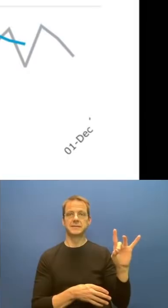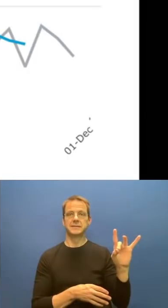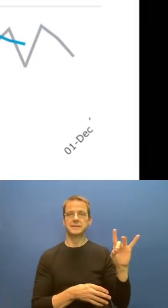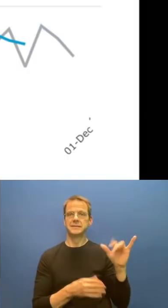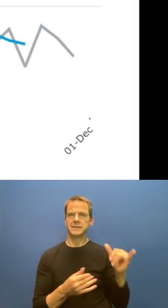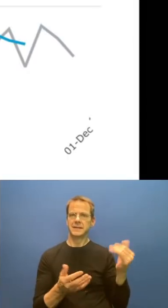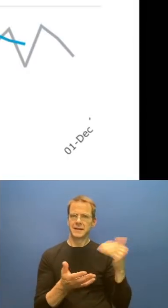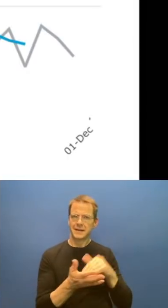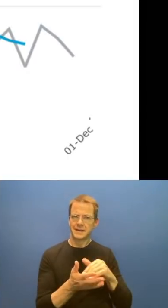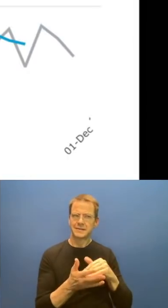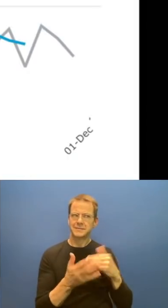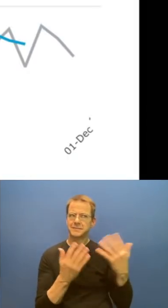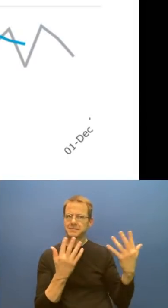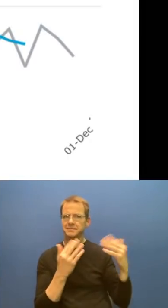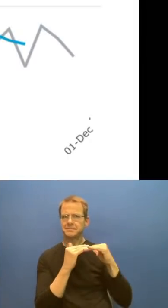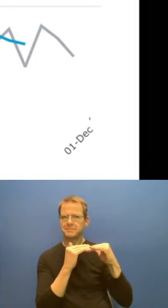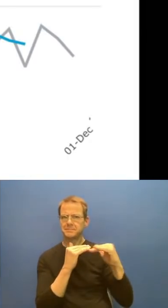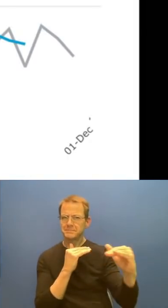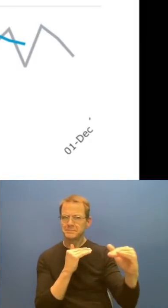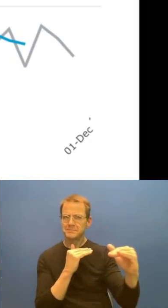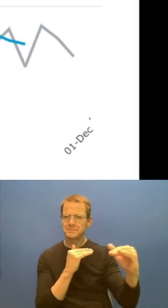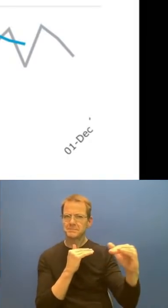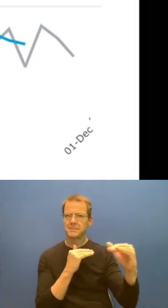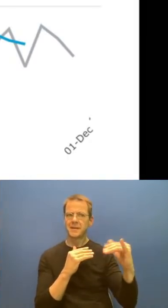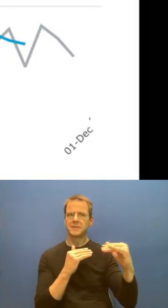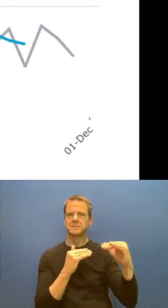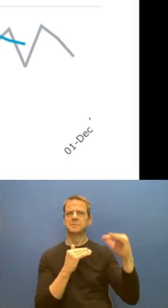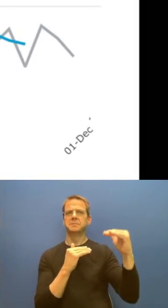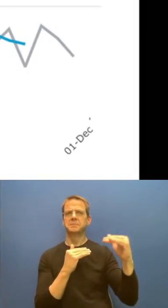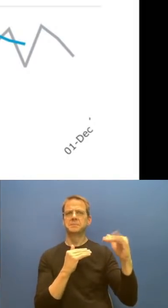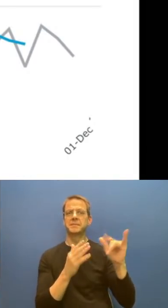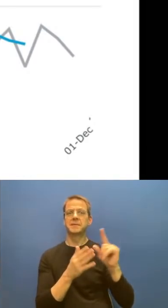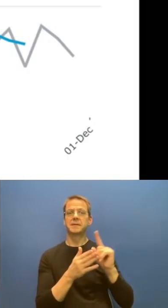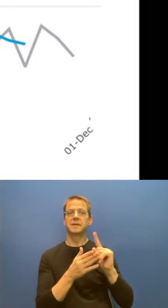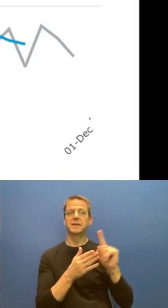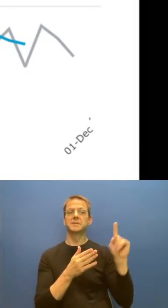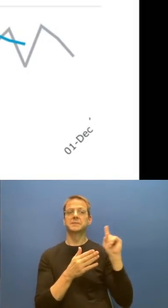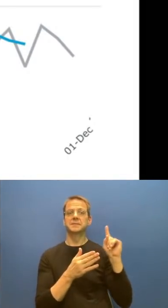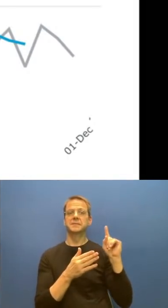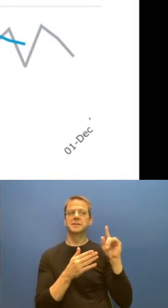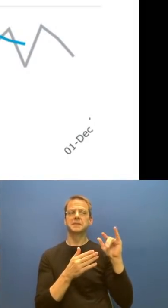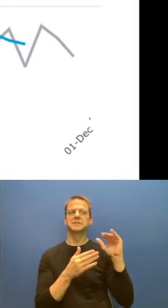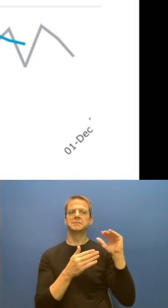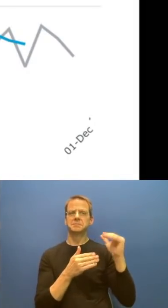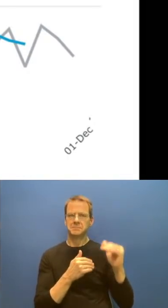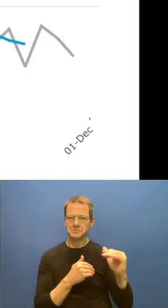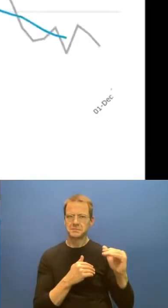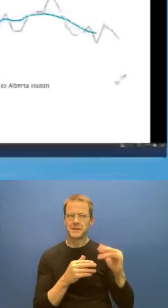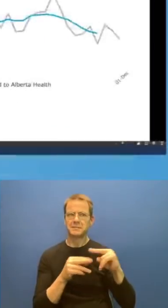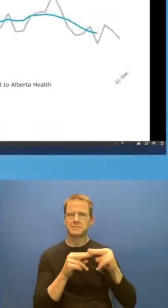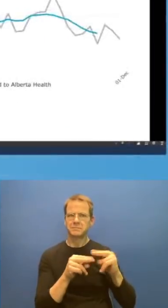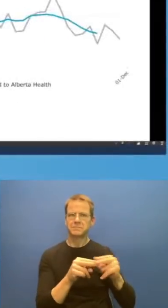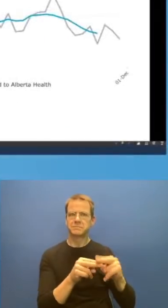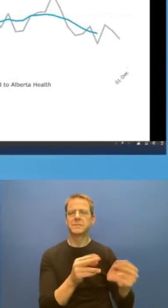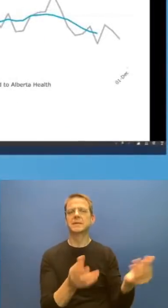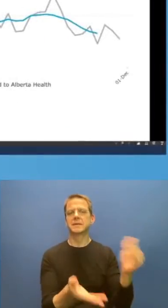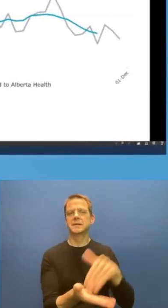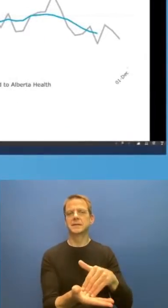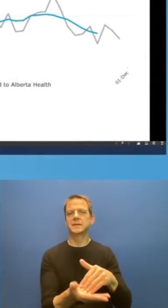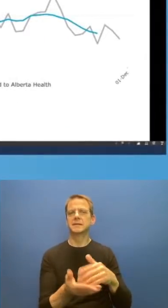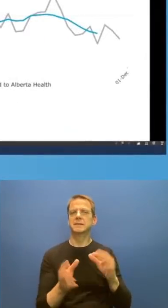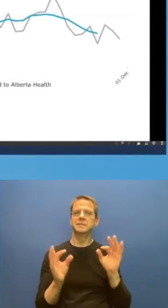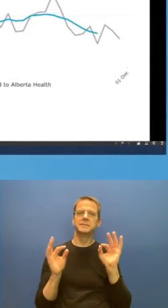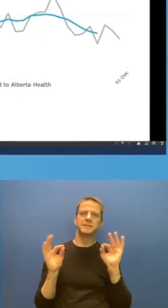for a long period of time, even a little bit of an increase about a week ago, and then now solidly in the decline, which is, again,